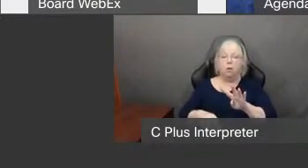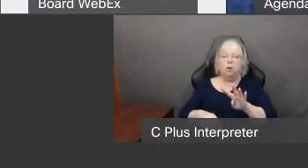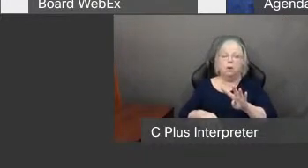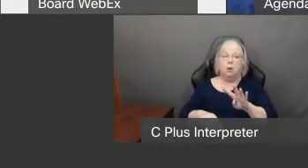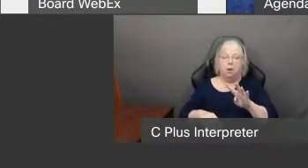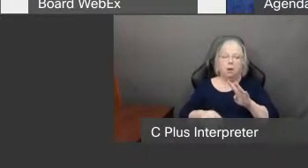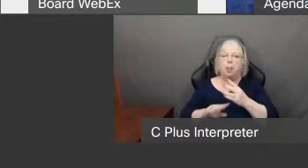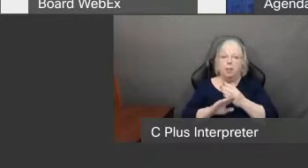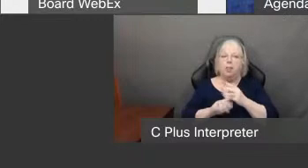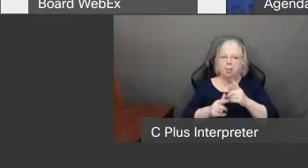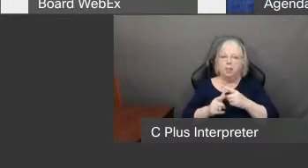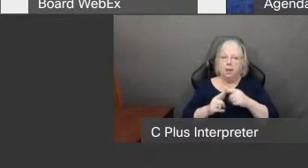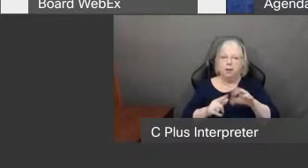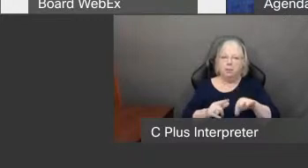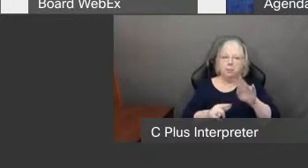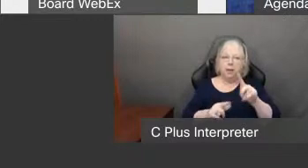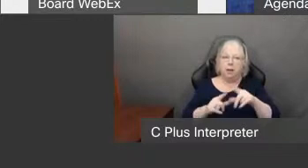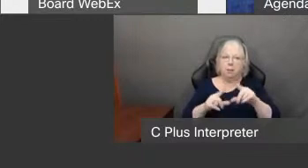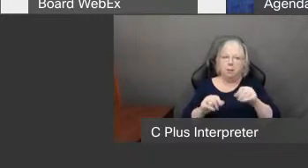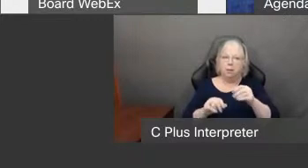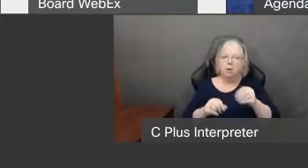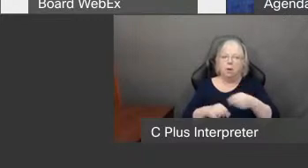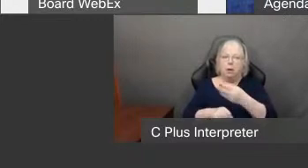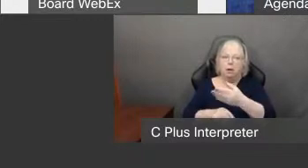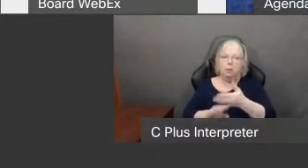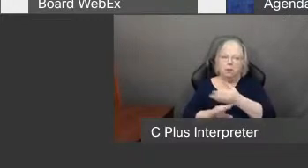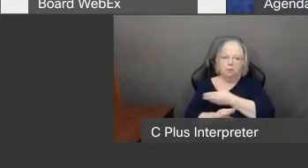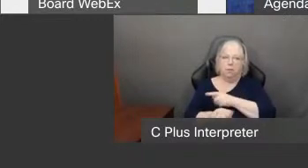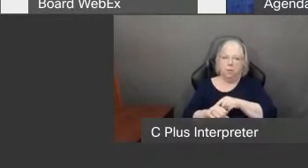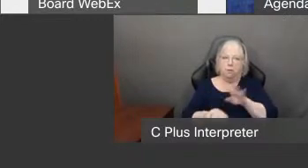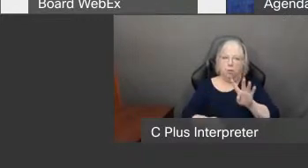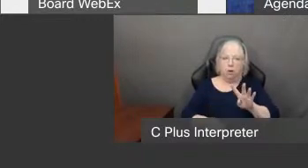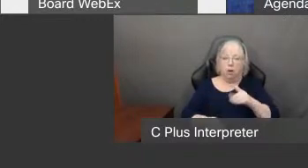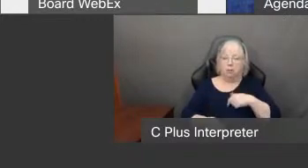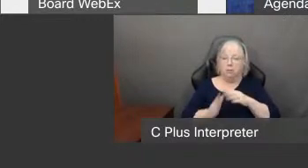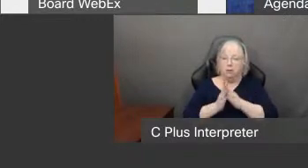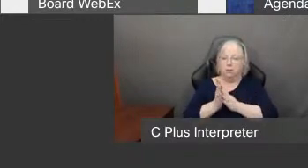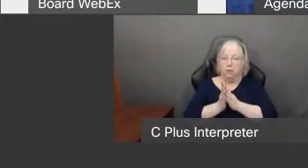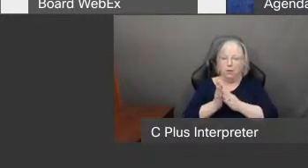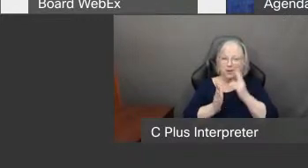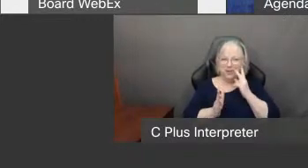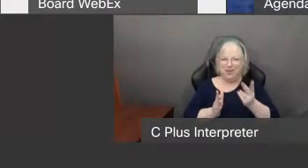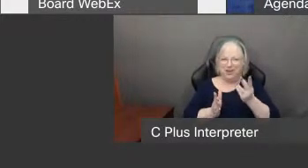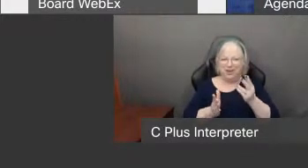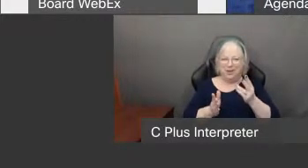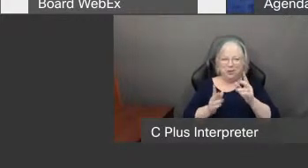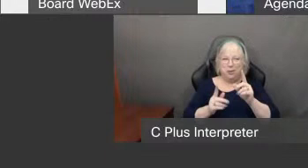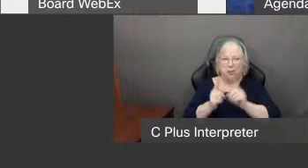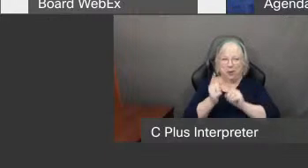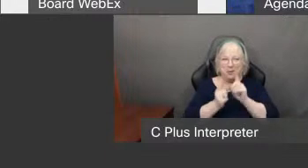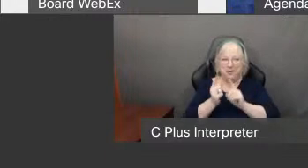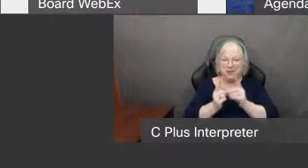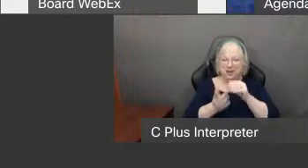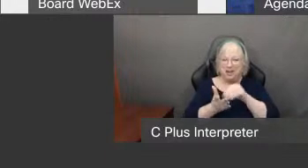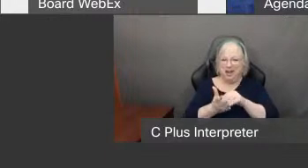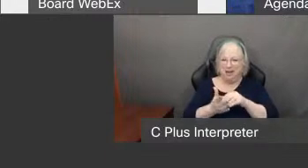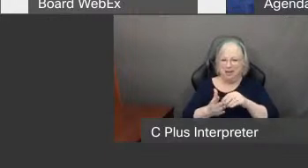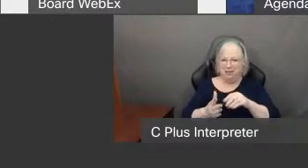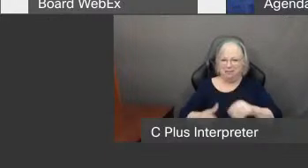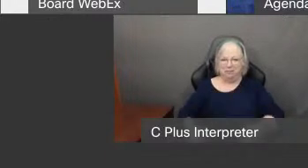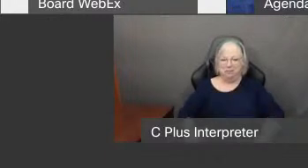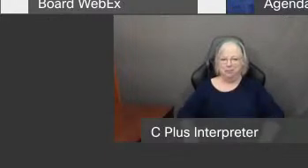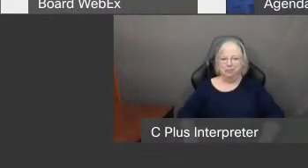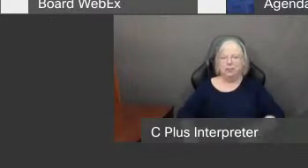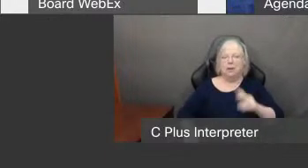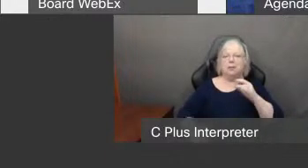4 o'clock. And we look forward to seeing you in person when you tell us what we need to hear.